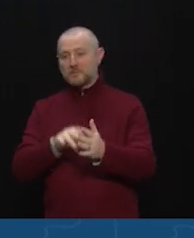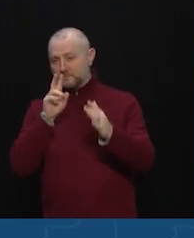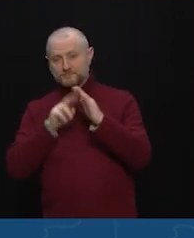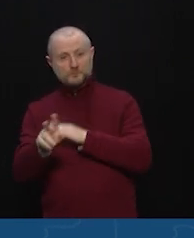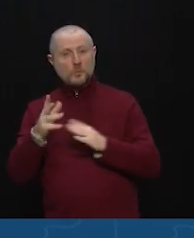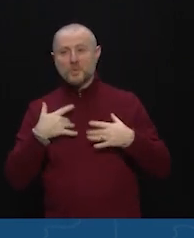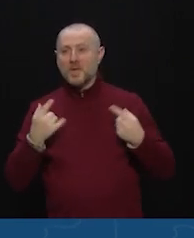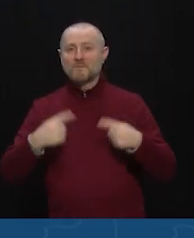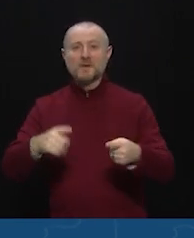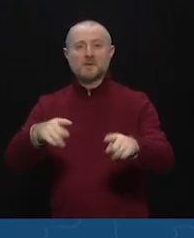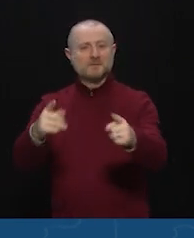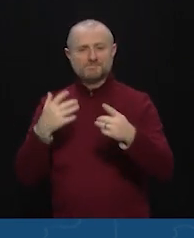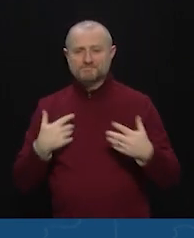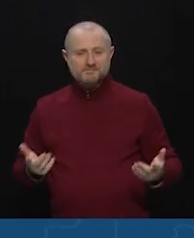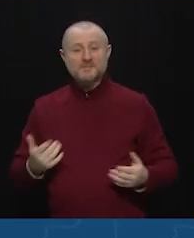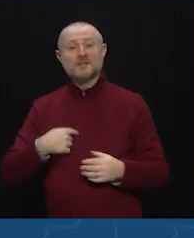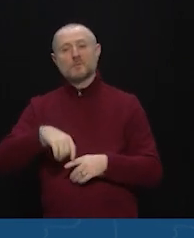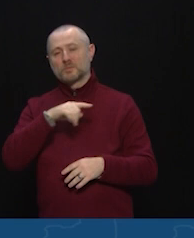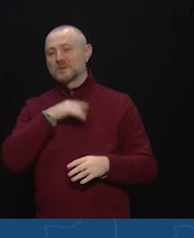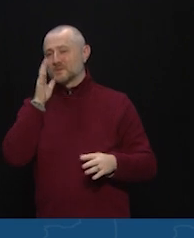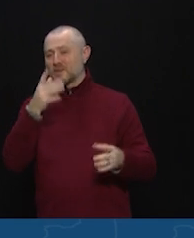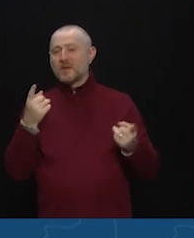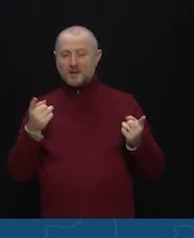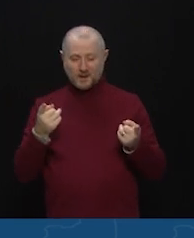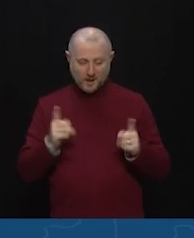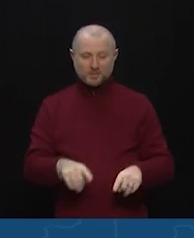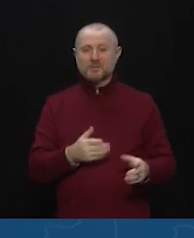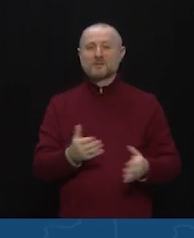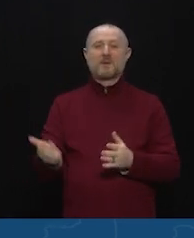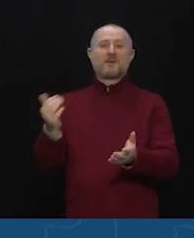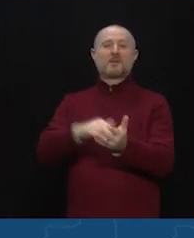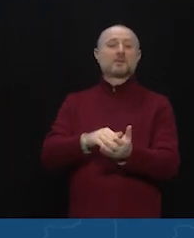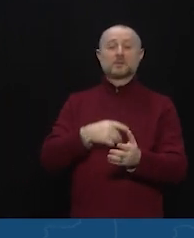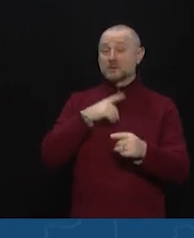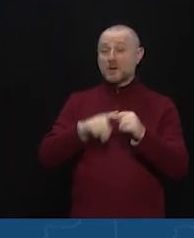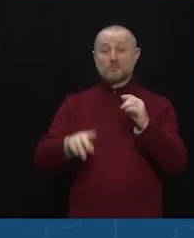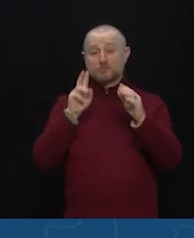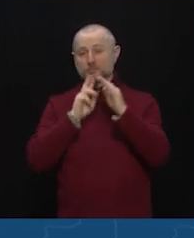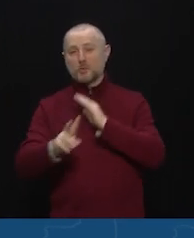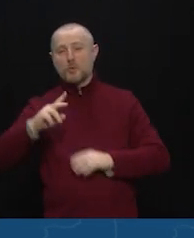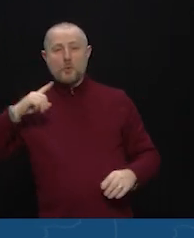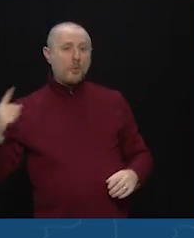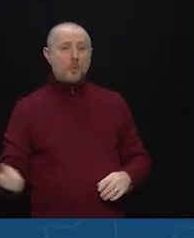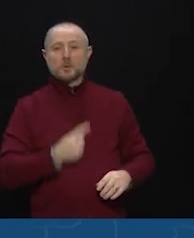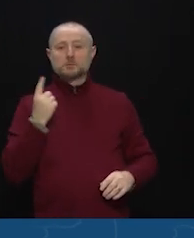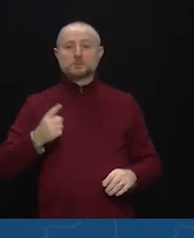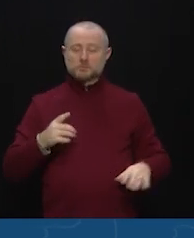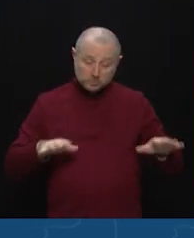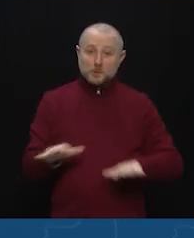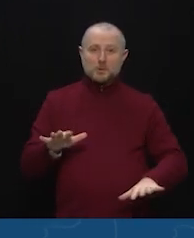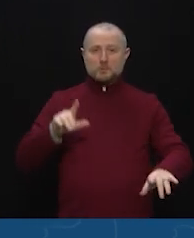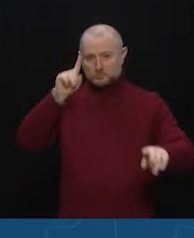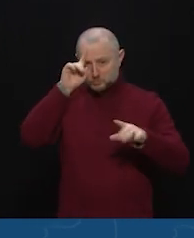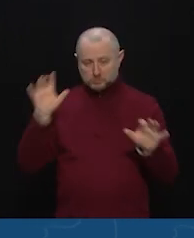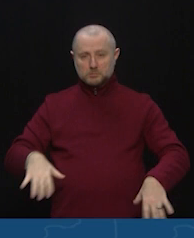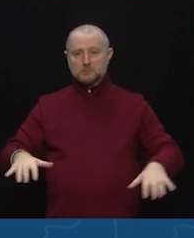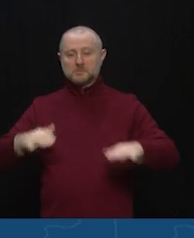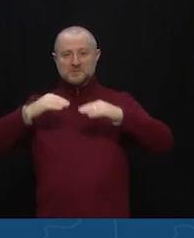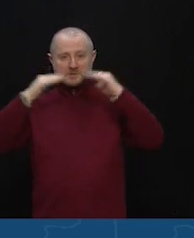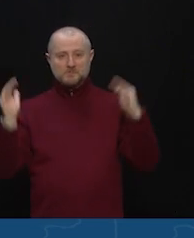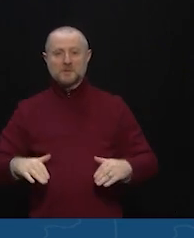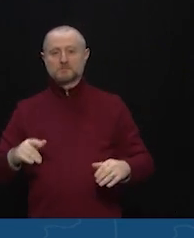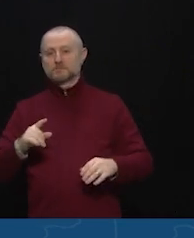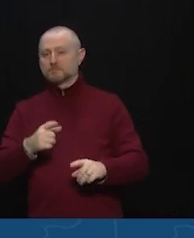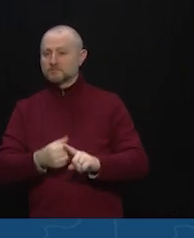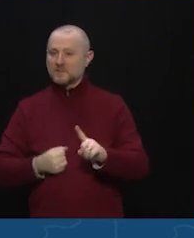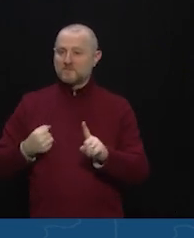will happen again. Something will happen, it has. And every time there's been shocks to the system, and every time from a budgetary perspective,